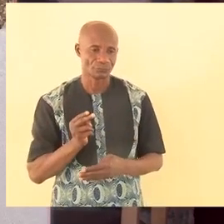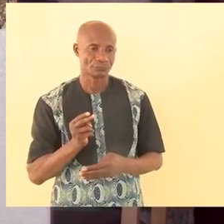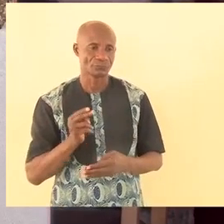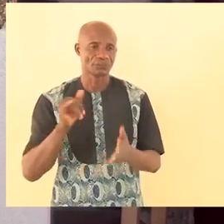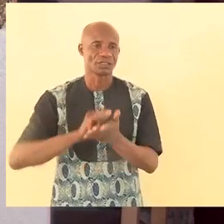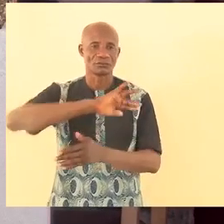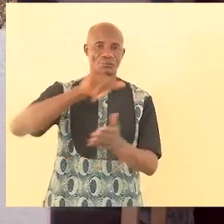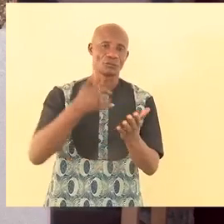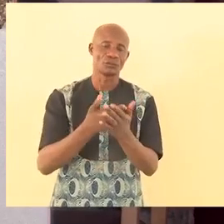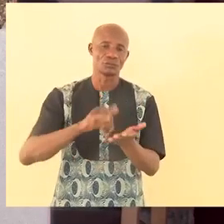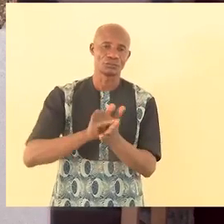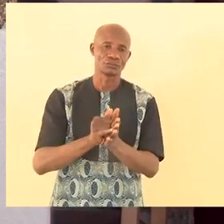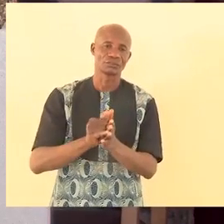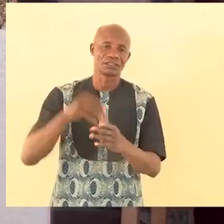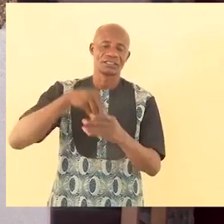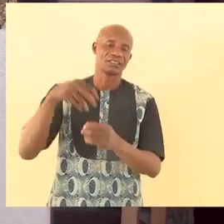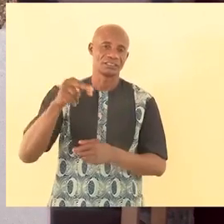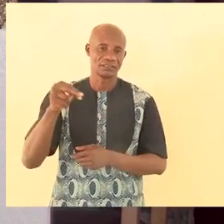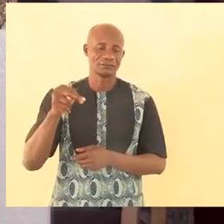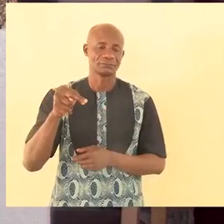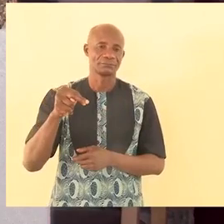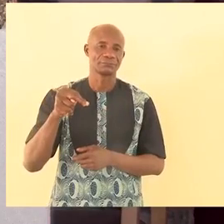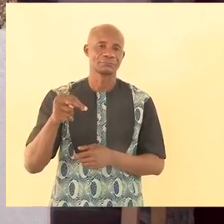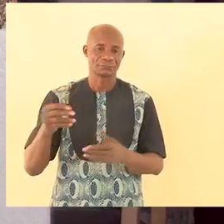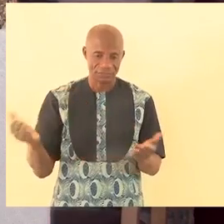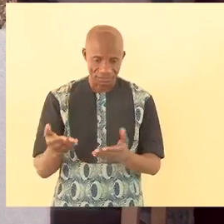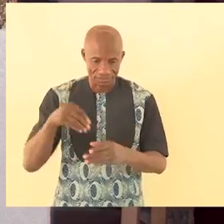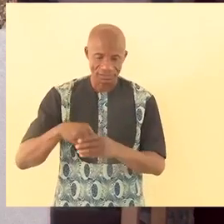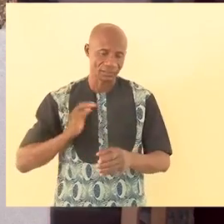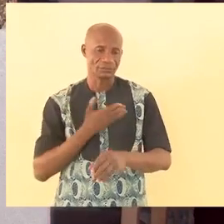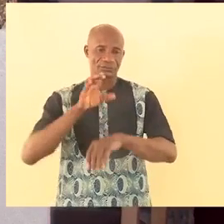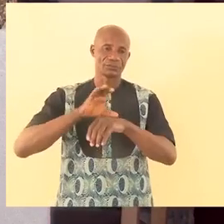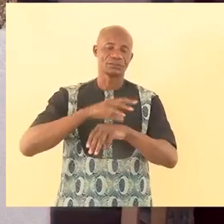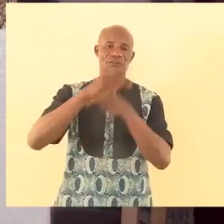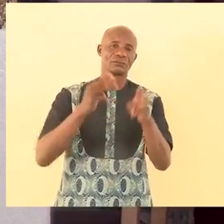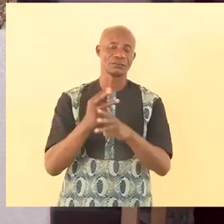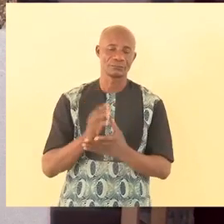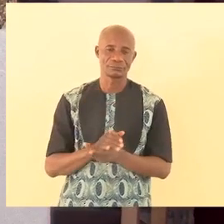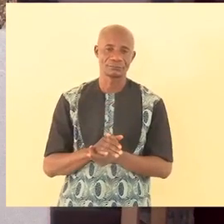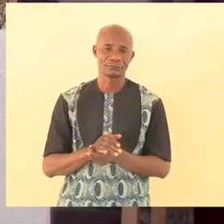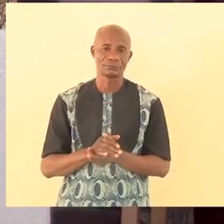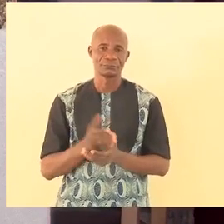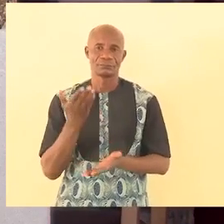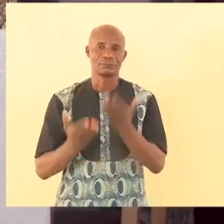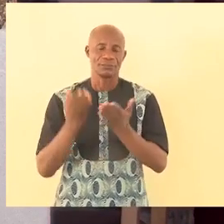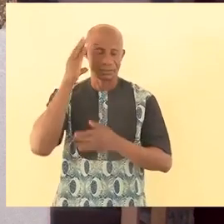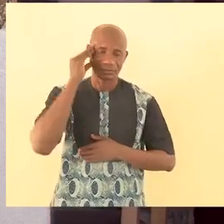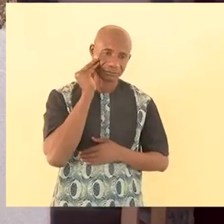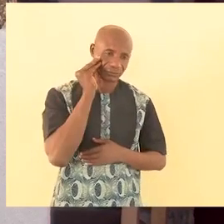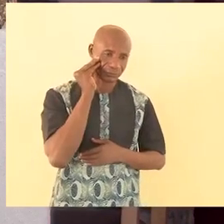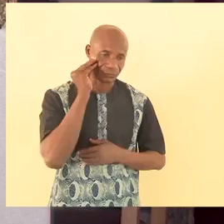Grant that all those who are in one need or the other, here in our church and all over the world,